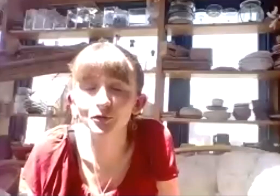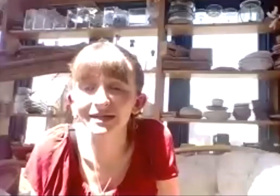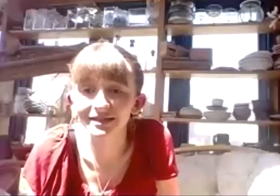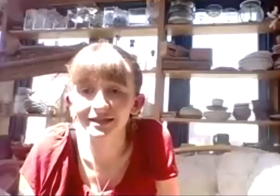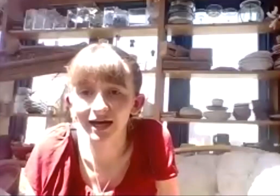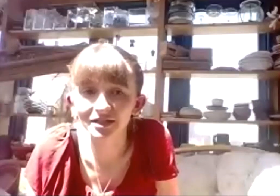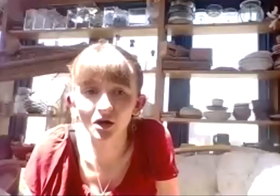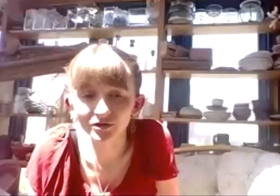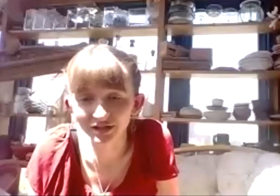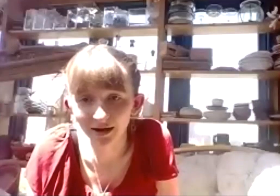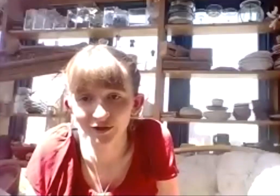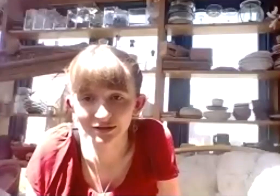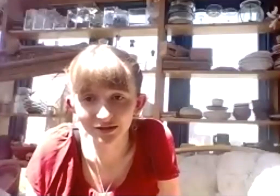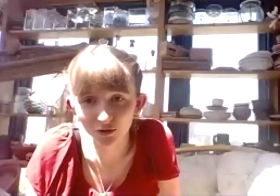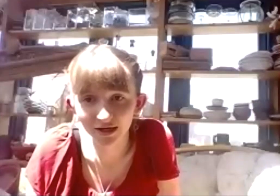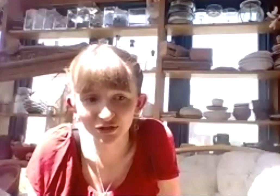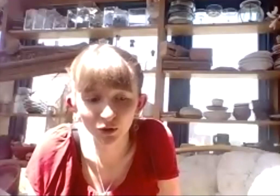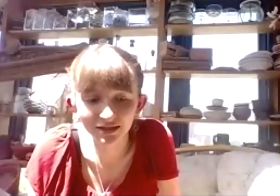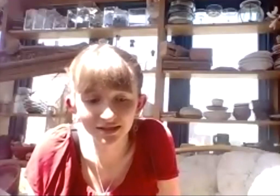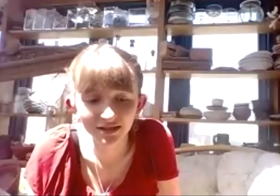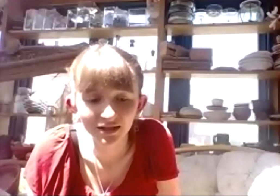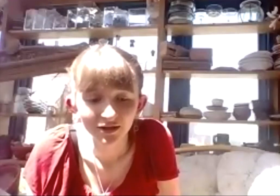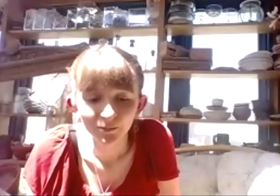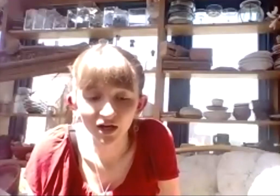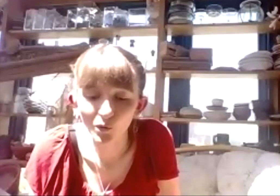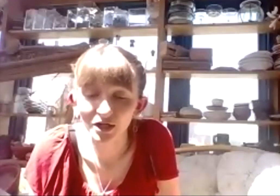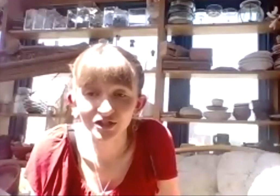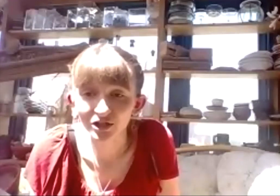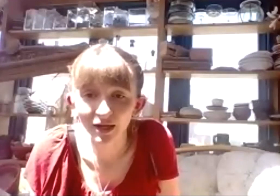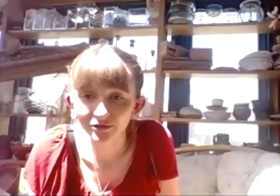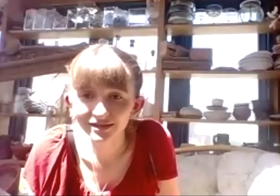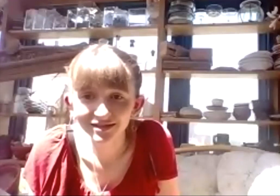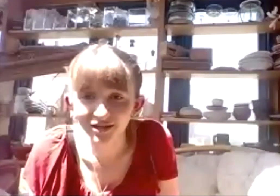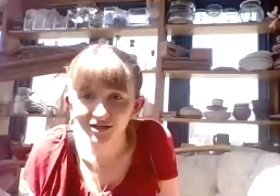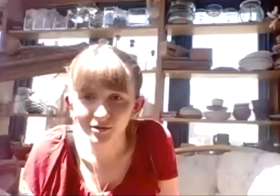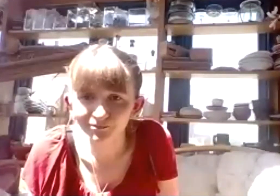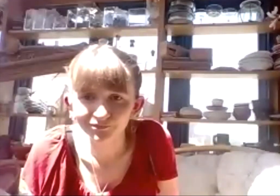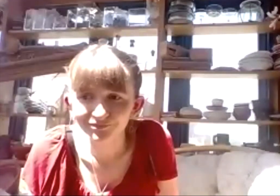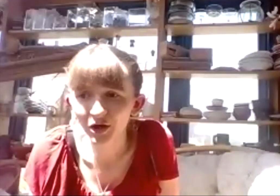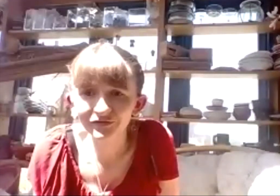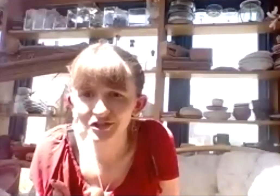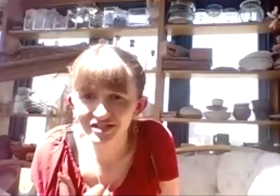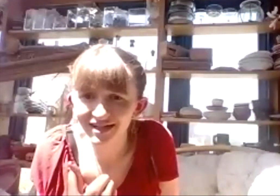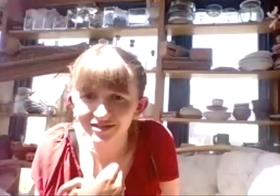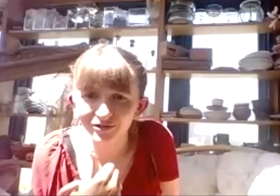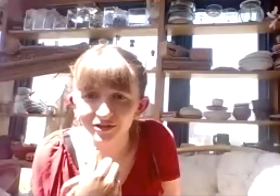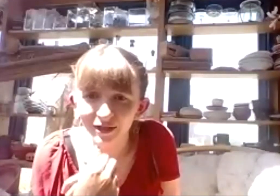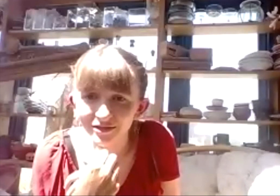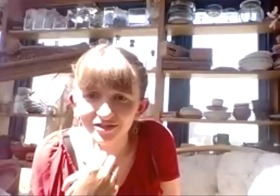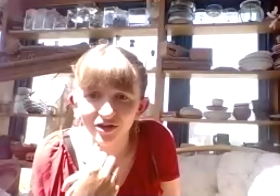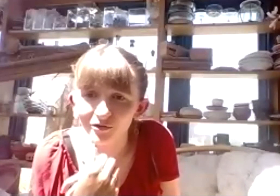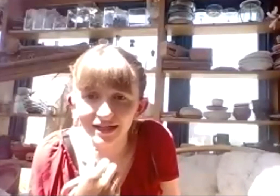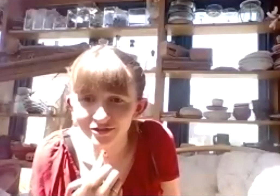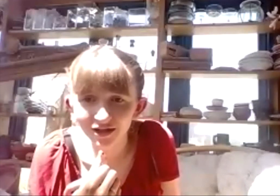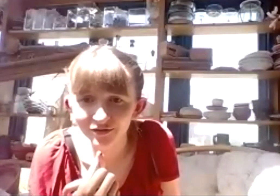Another great thing that I did all the time when I was your age was watch documentaries. Not even just dinosaur documentaries,